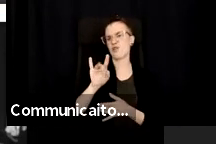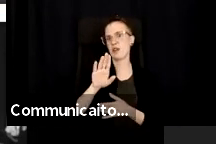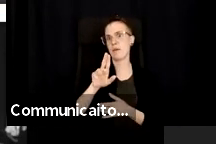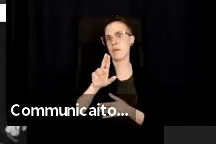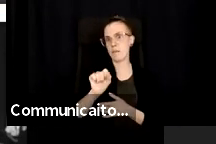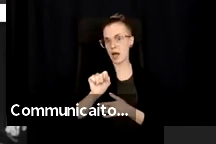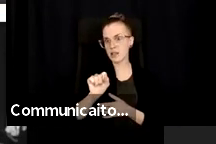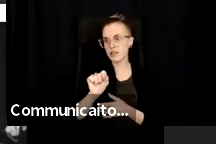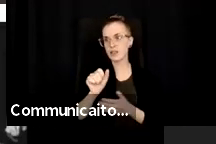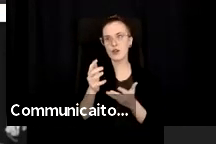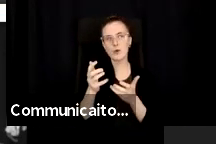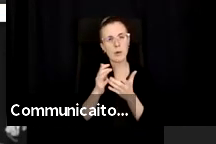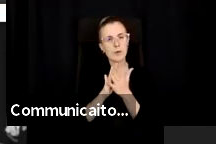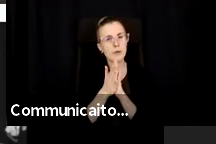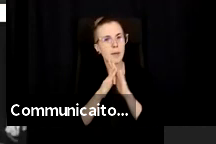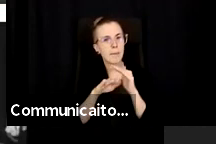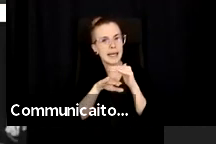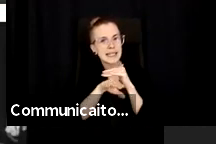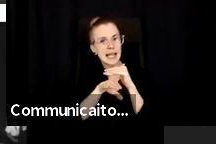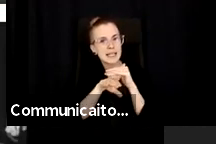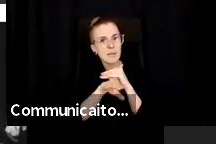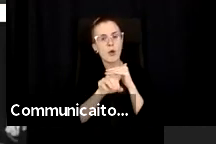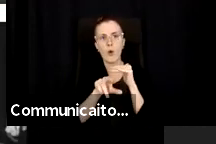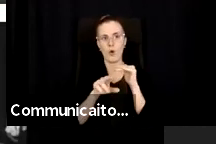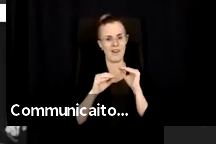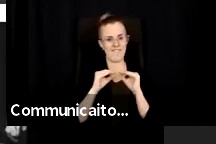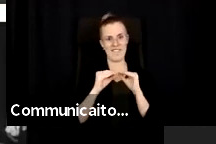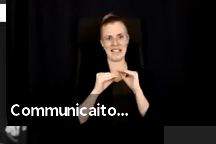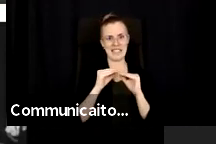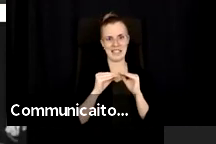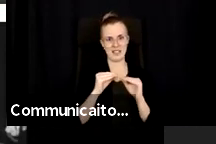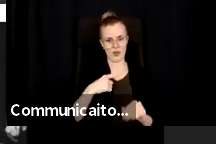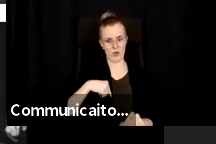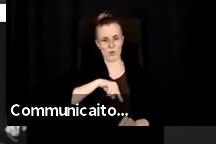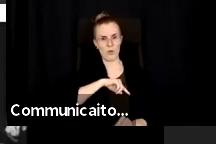become accessible, or at least fix it so that we don't have to pay